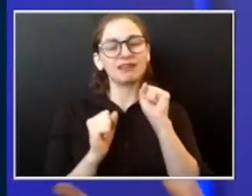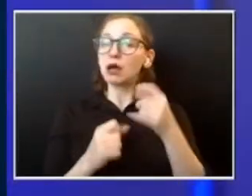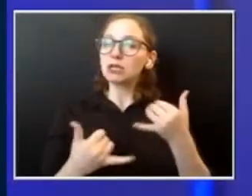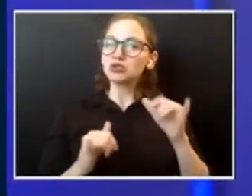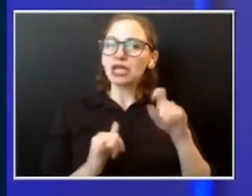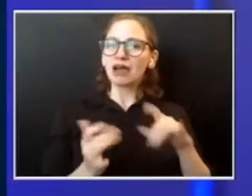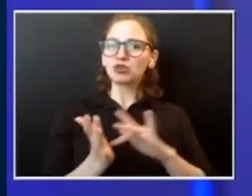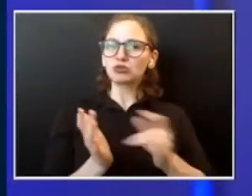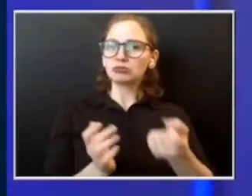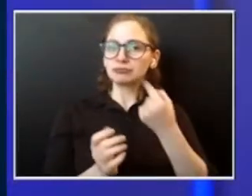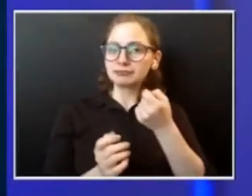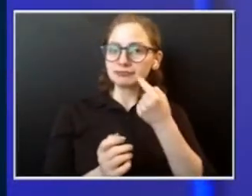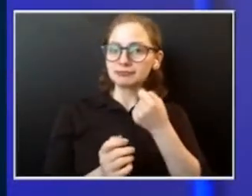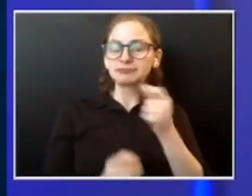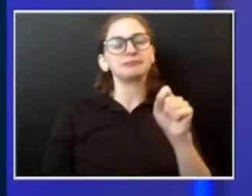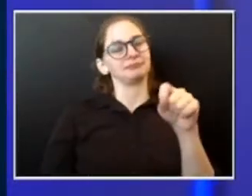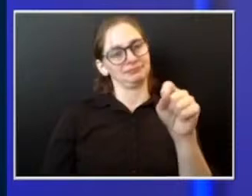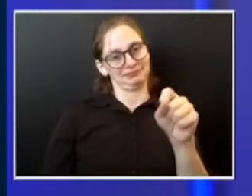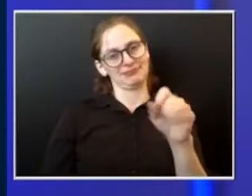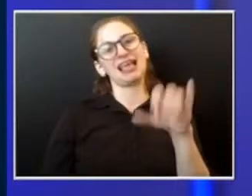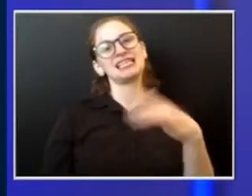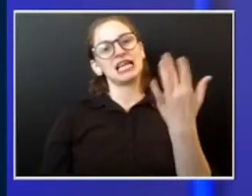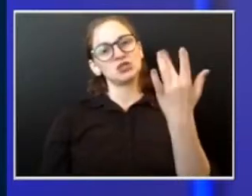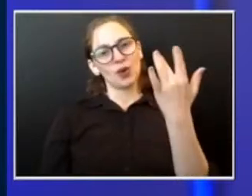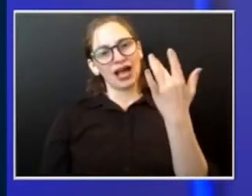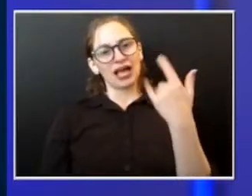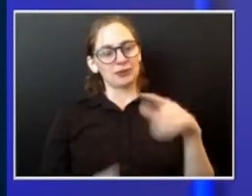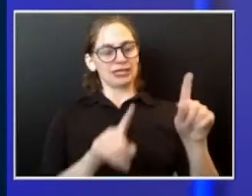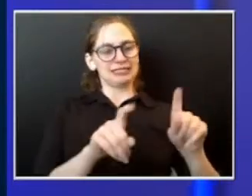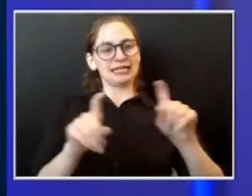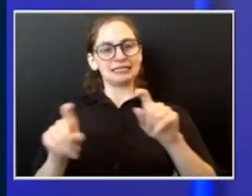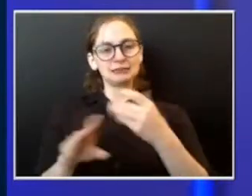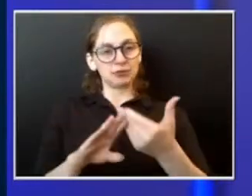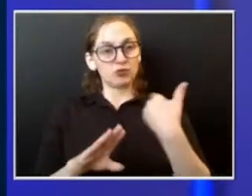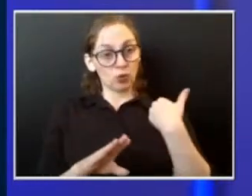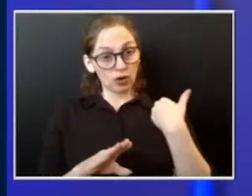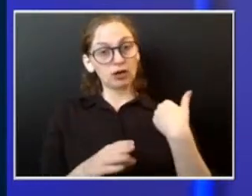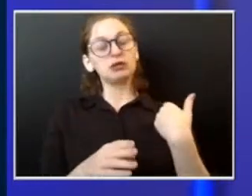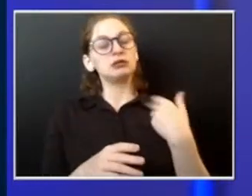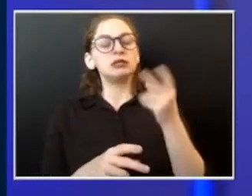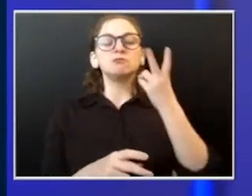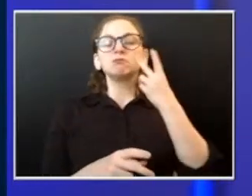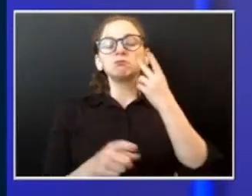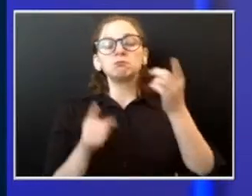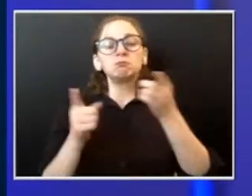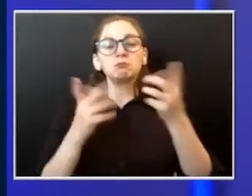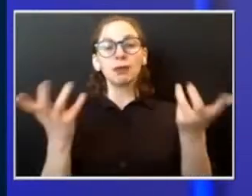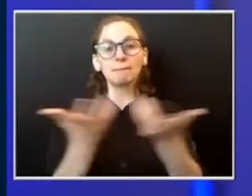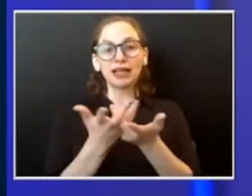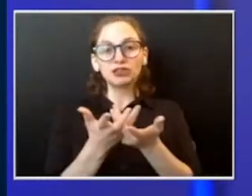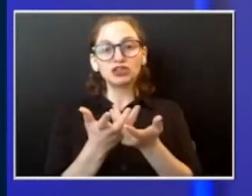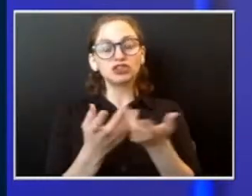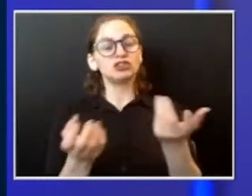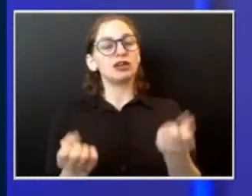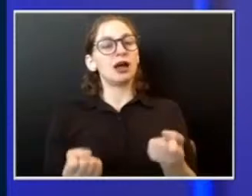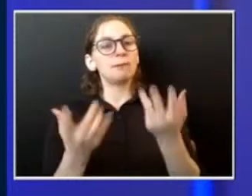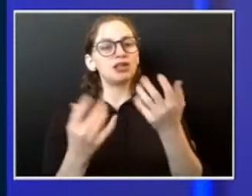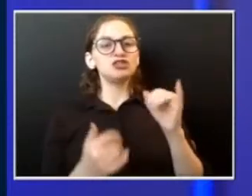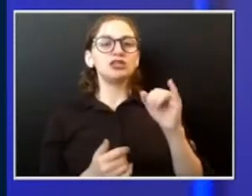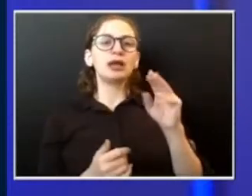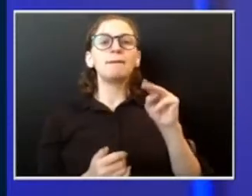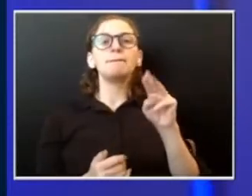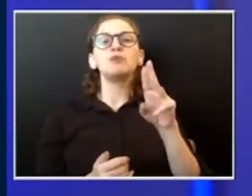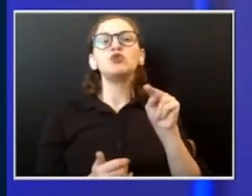testing's done before to see how they're a match, to see how much immunosuppression they might need. But yeah, if he takes